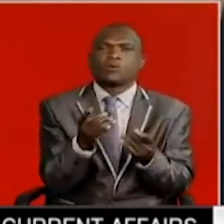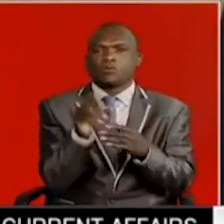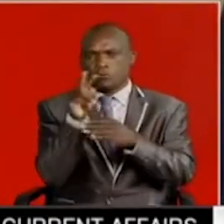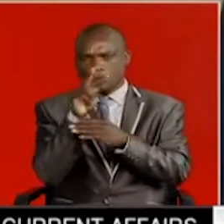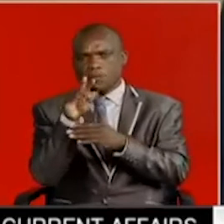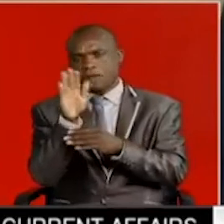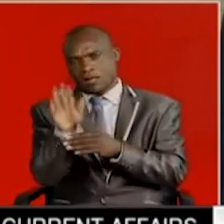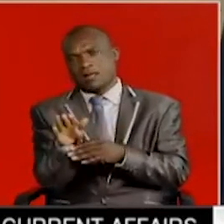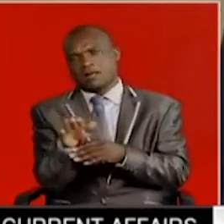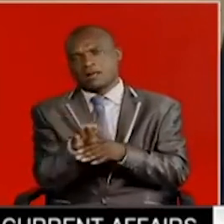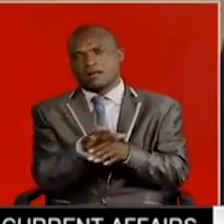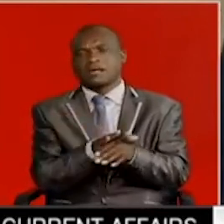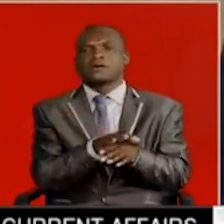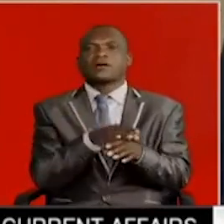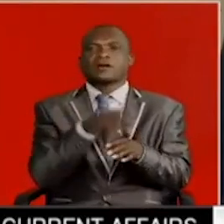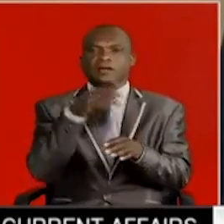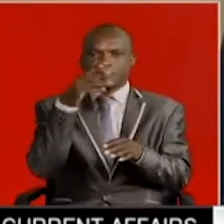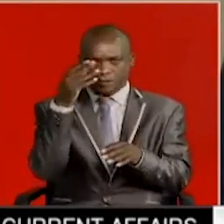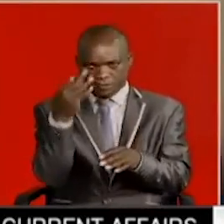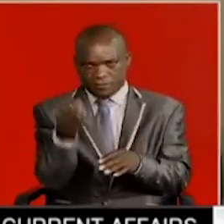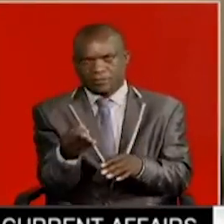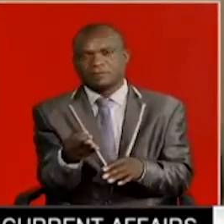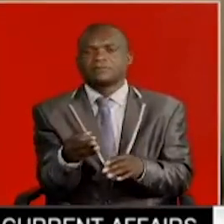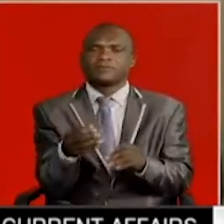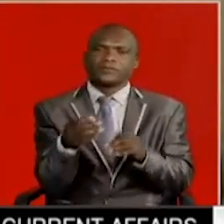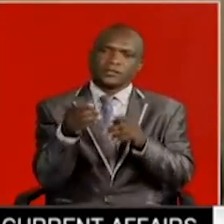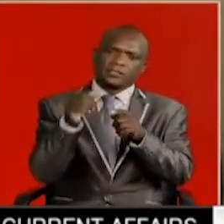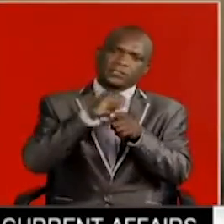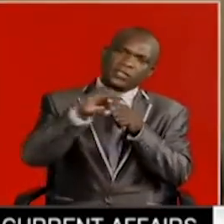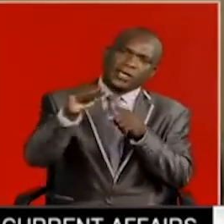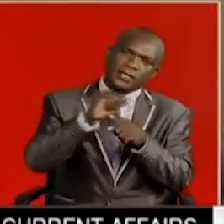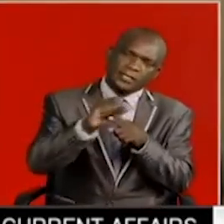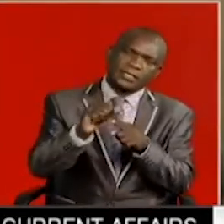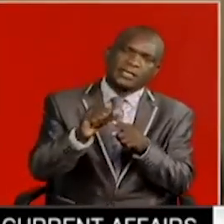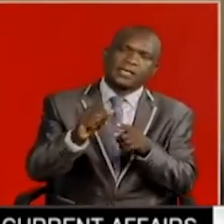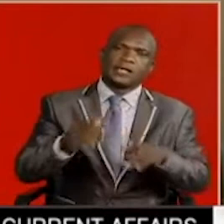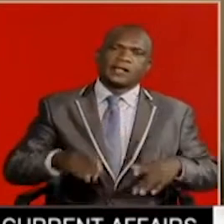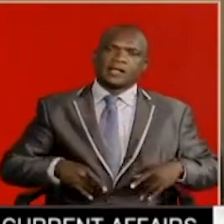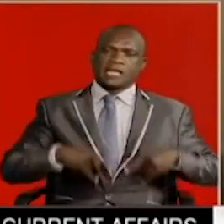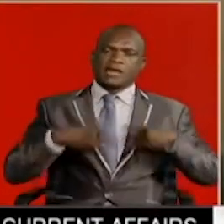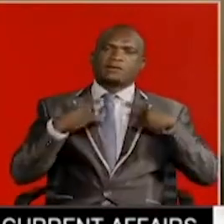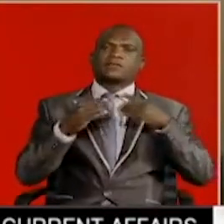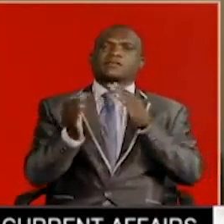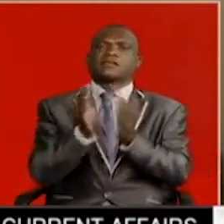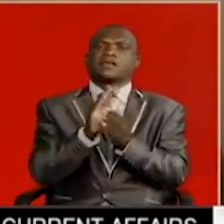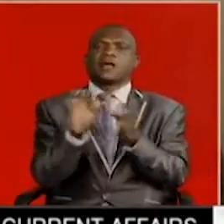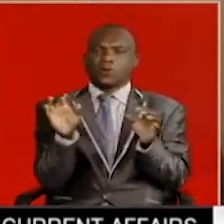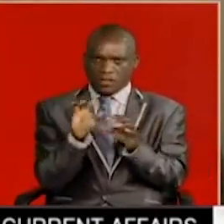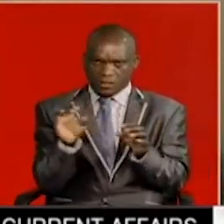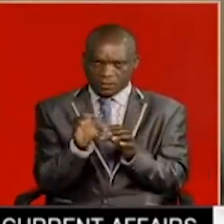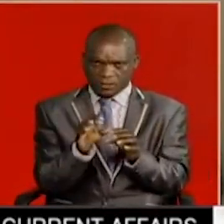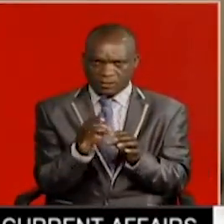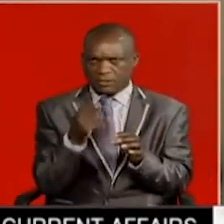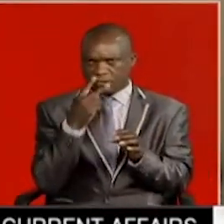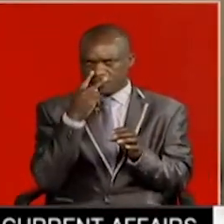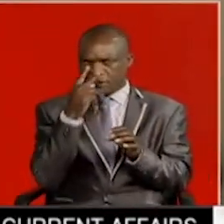Next, training and preparation of healthcare workers on identification,